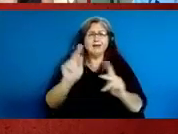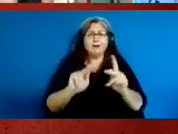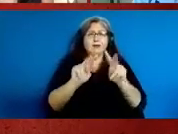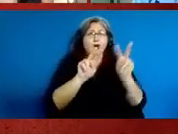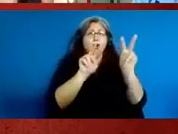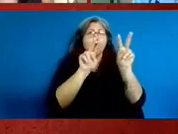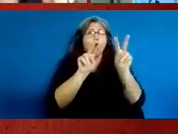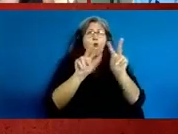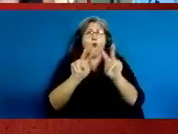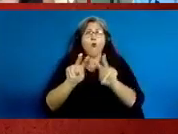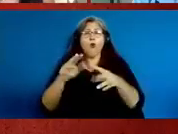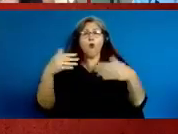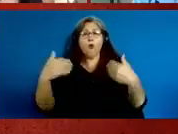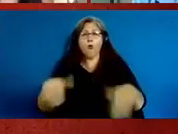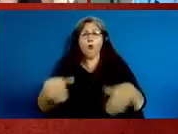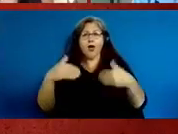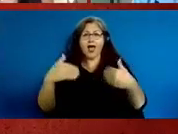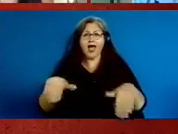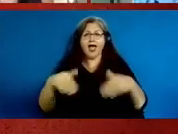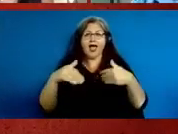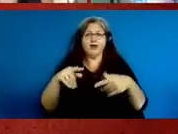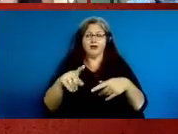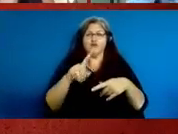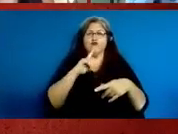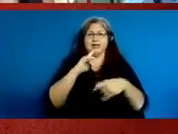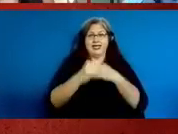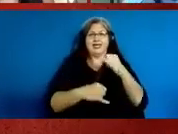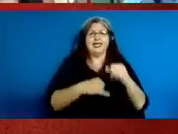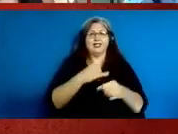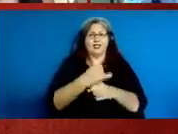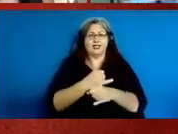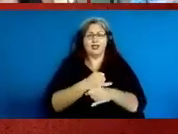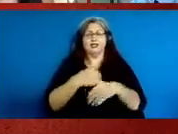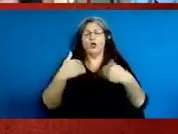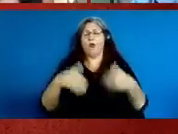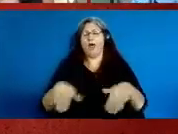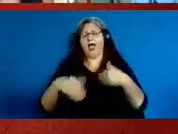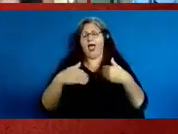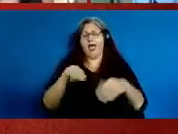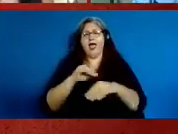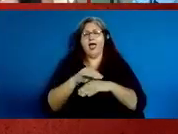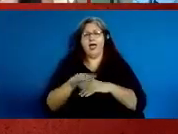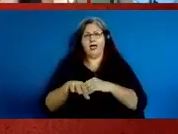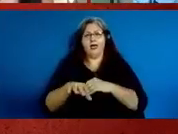mean, there was international. It's international.